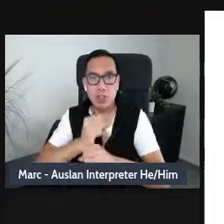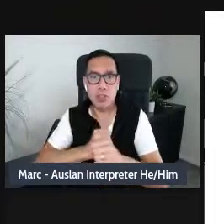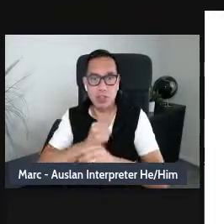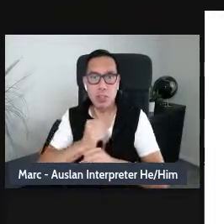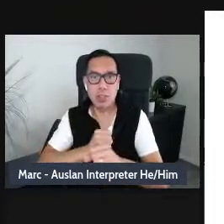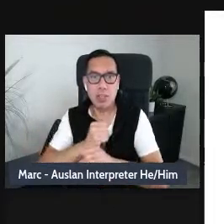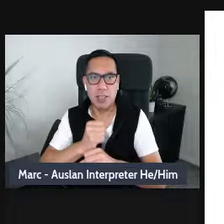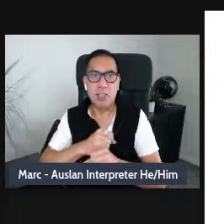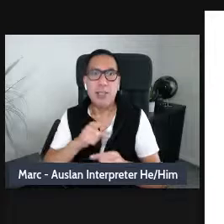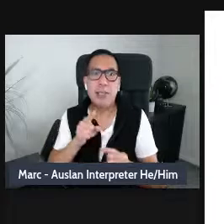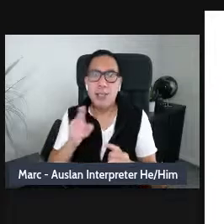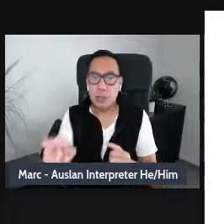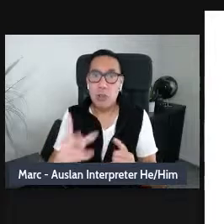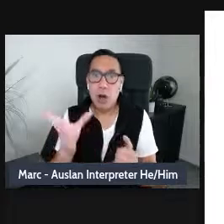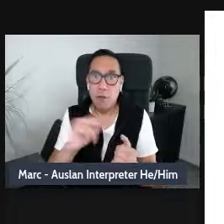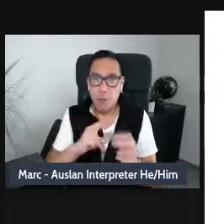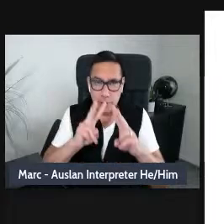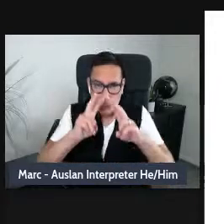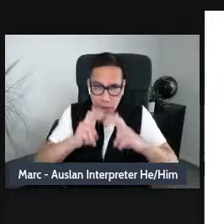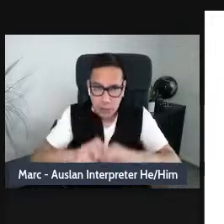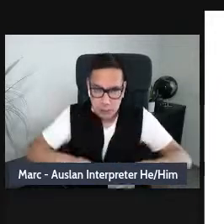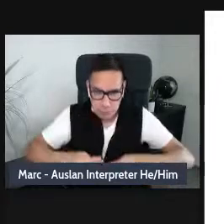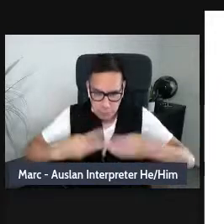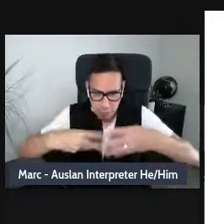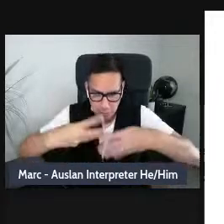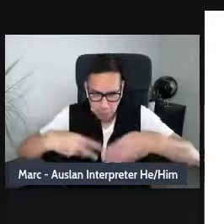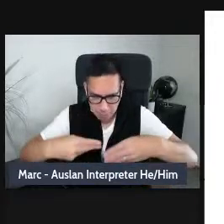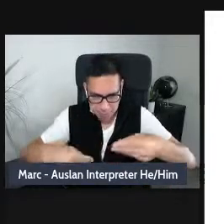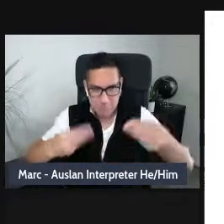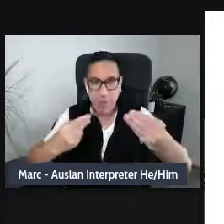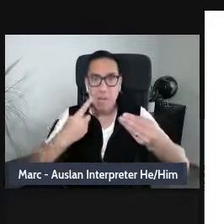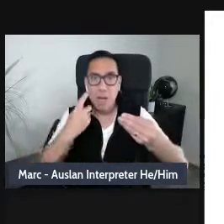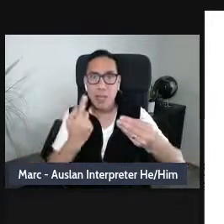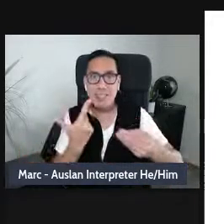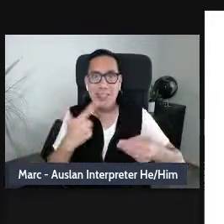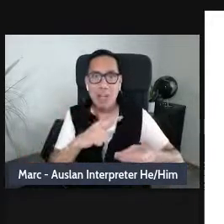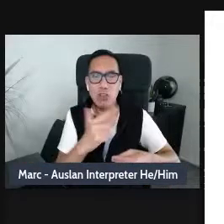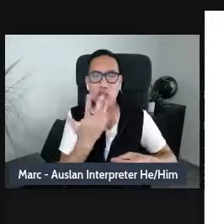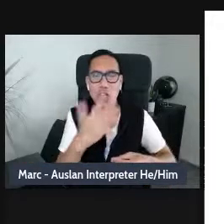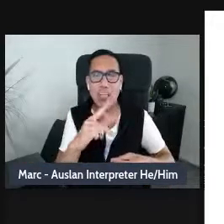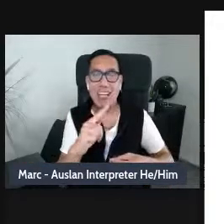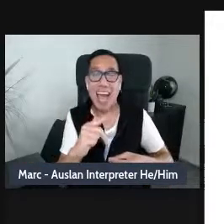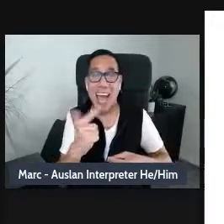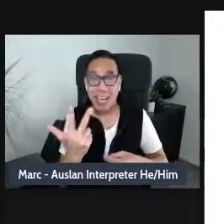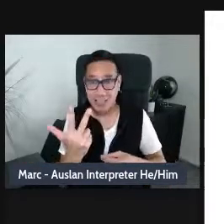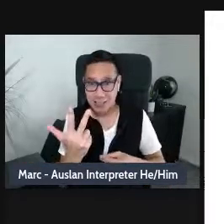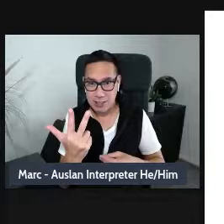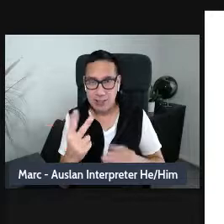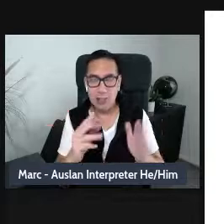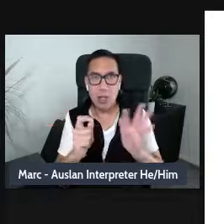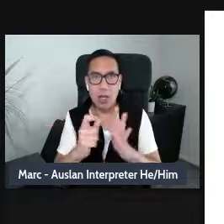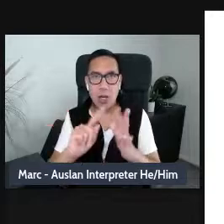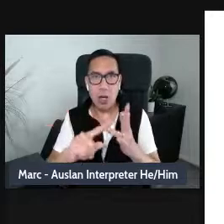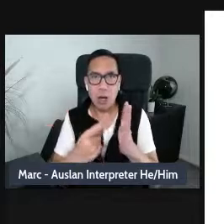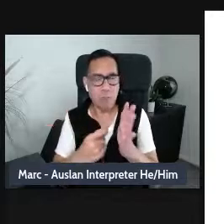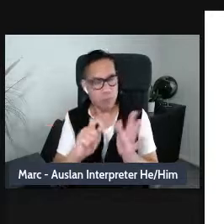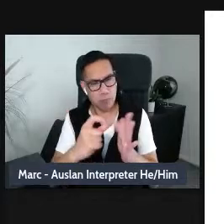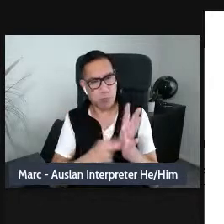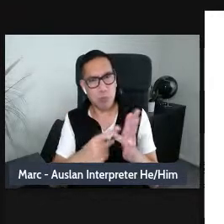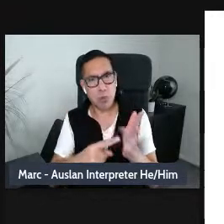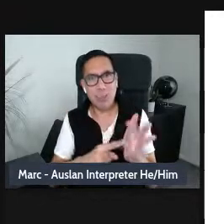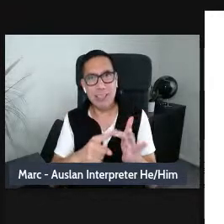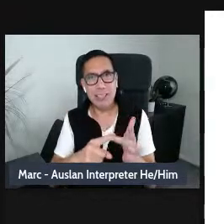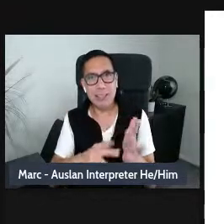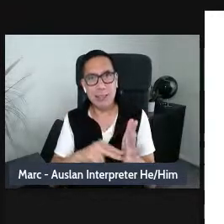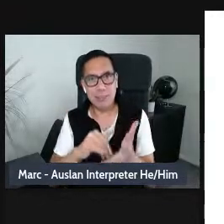that analysis, we identified about 798 proteins. So next slide. So that's